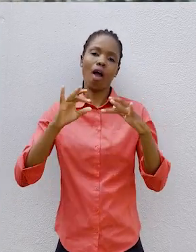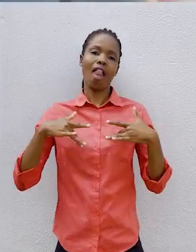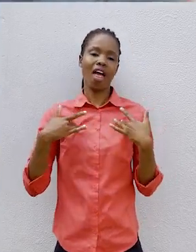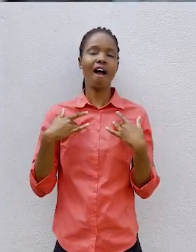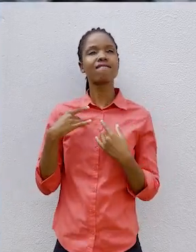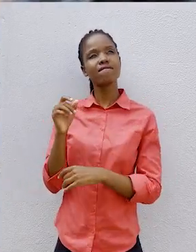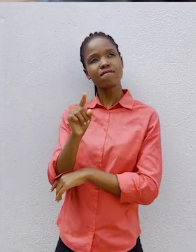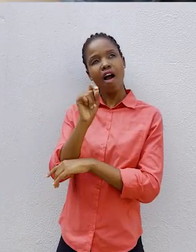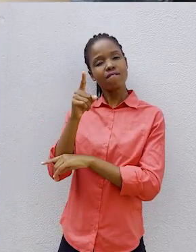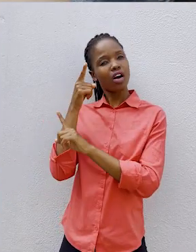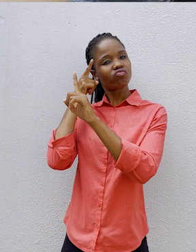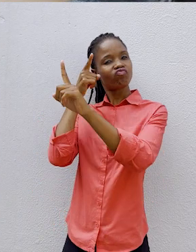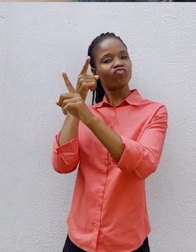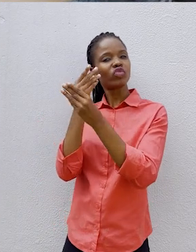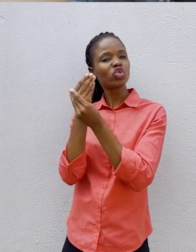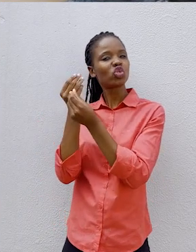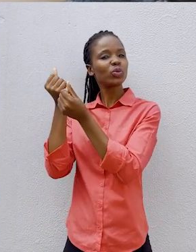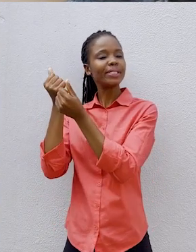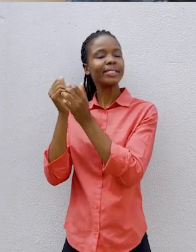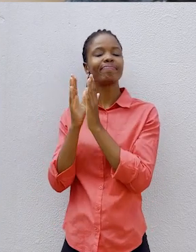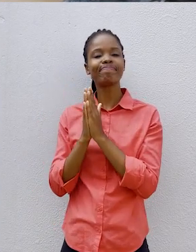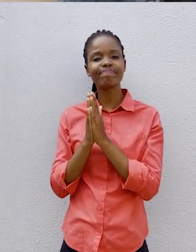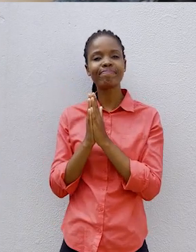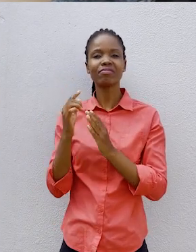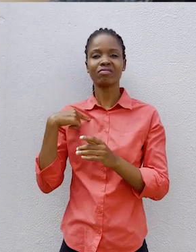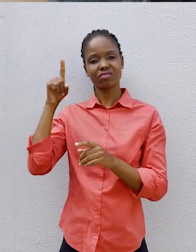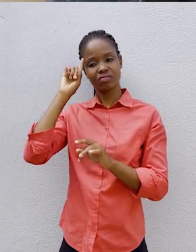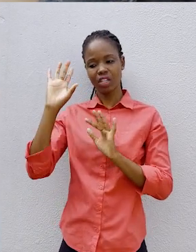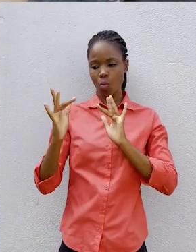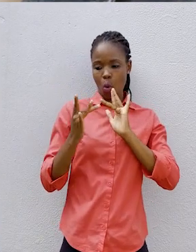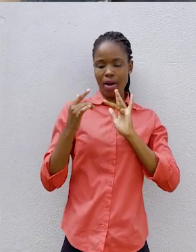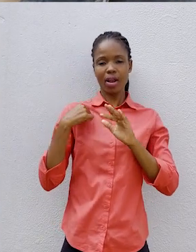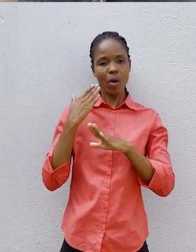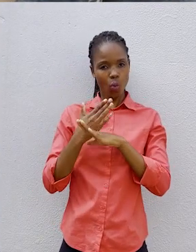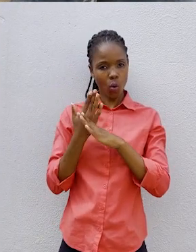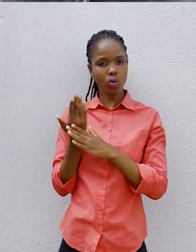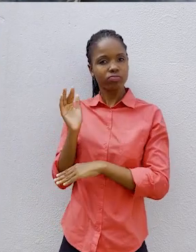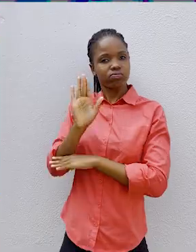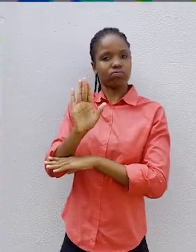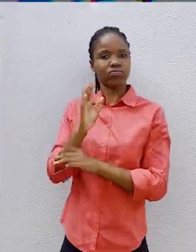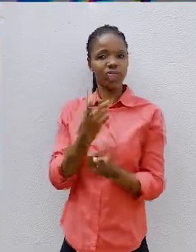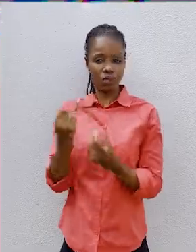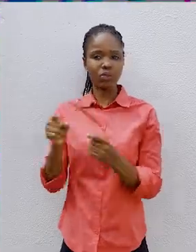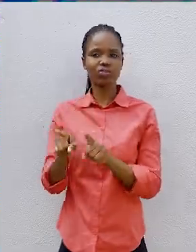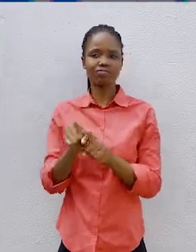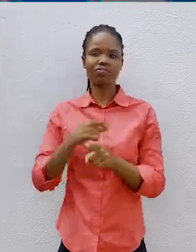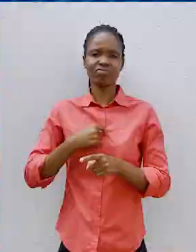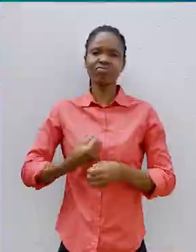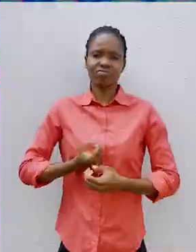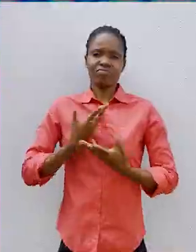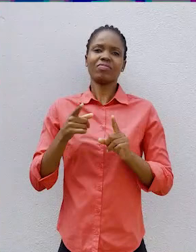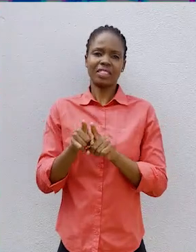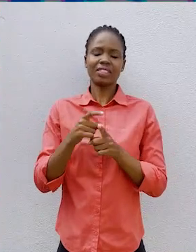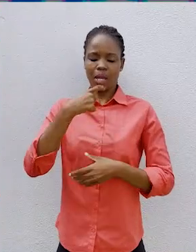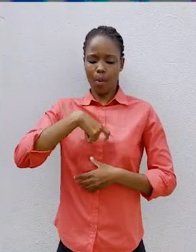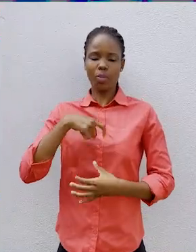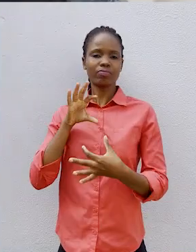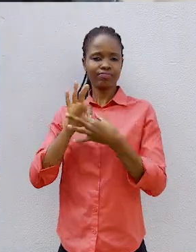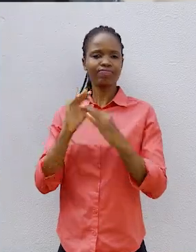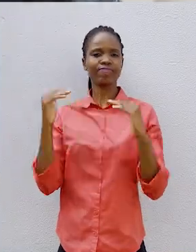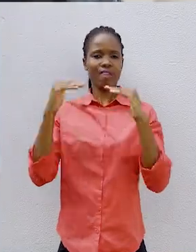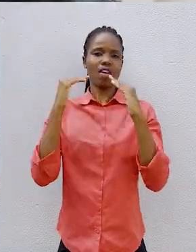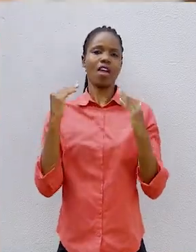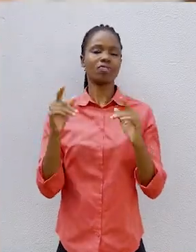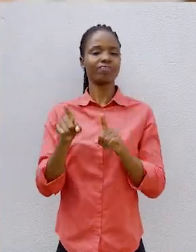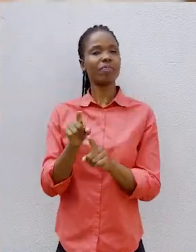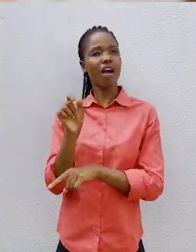quiet life. Long term dreams, that someone can connect with the work in a way that gives the work and the person